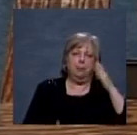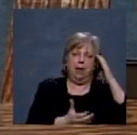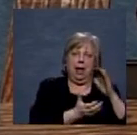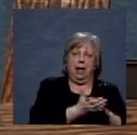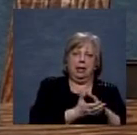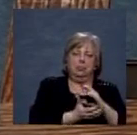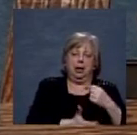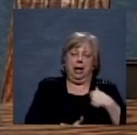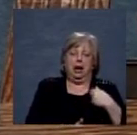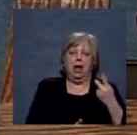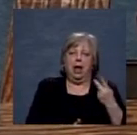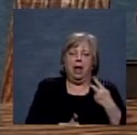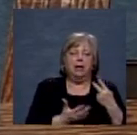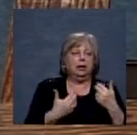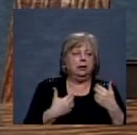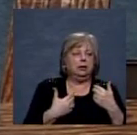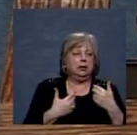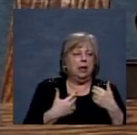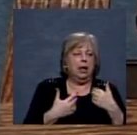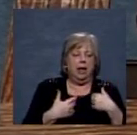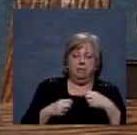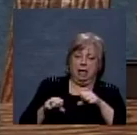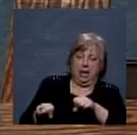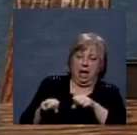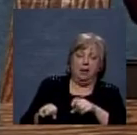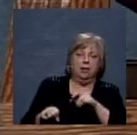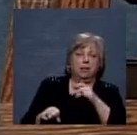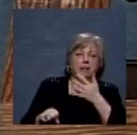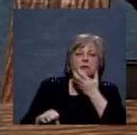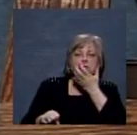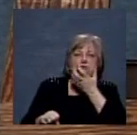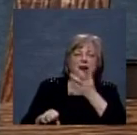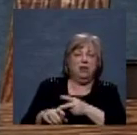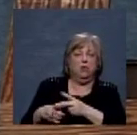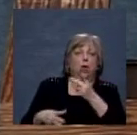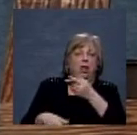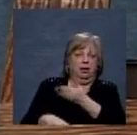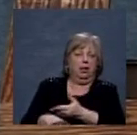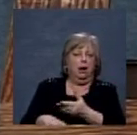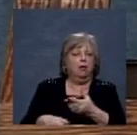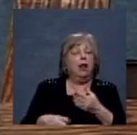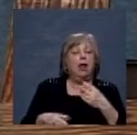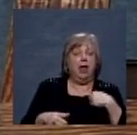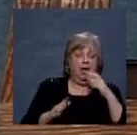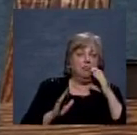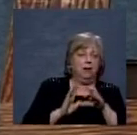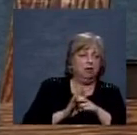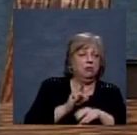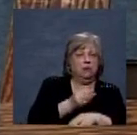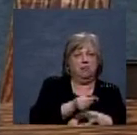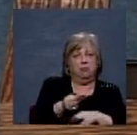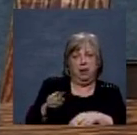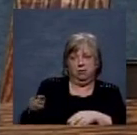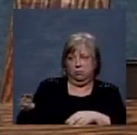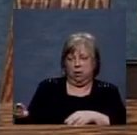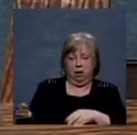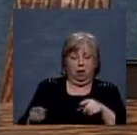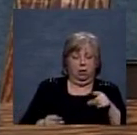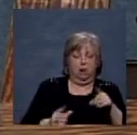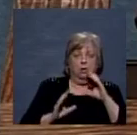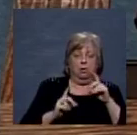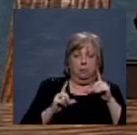I have cut the yard twice there. I passed pictures around, if you've seen those. And I took those